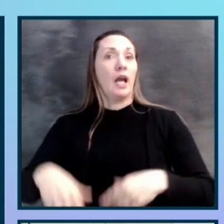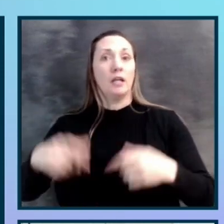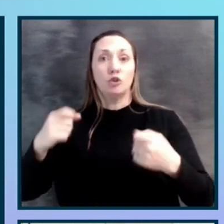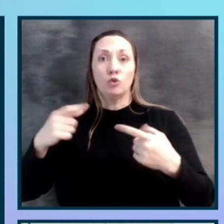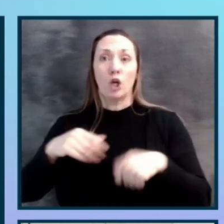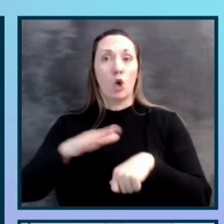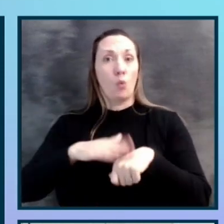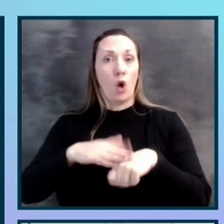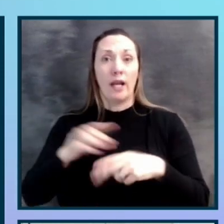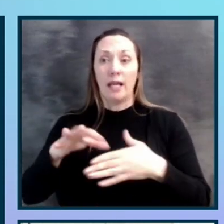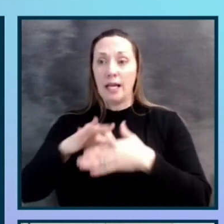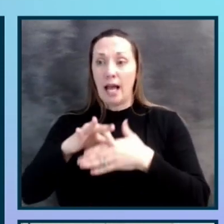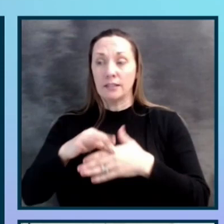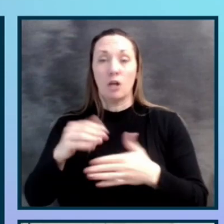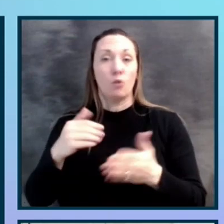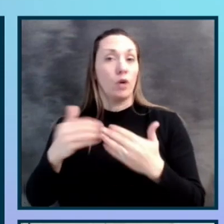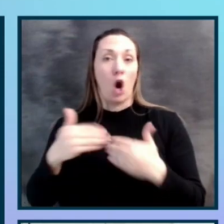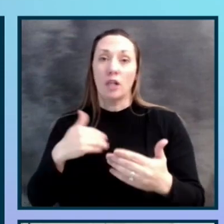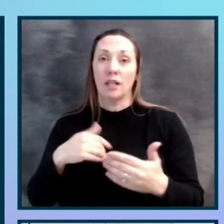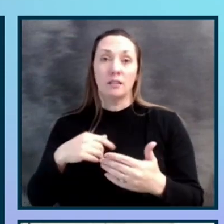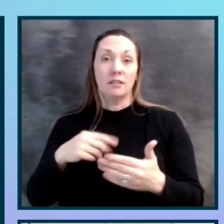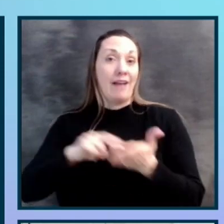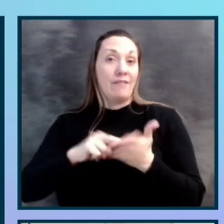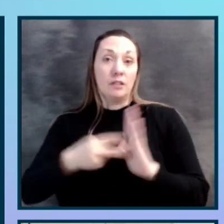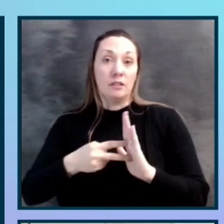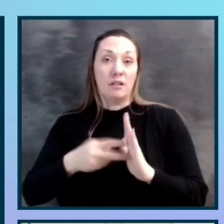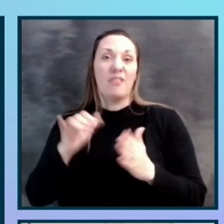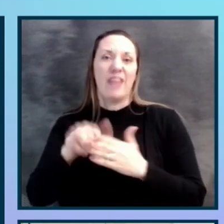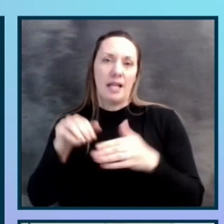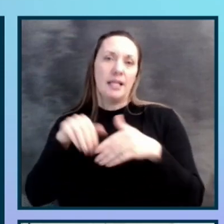intent, is an access issue.